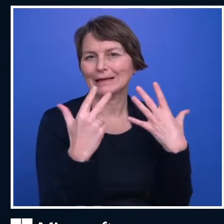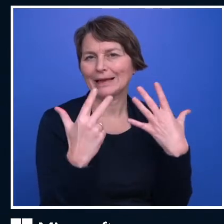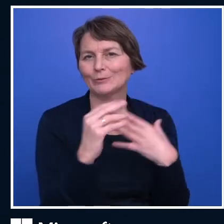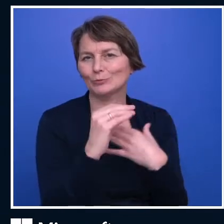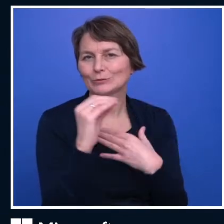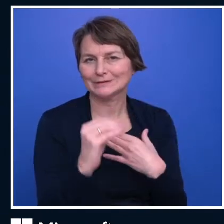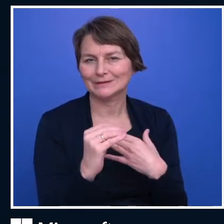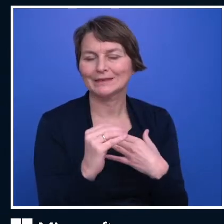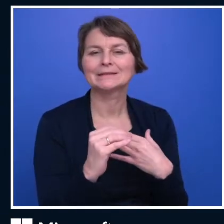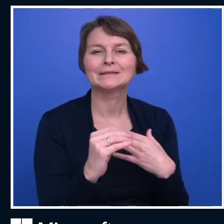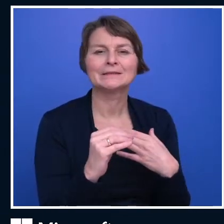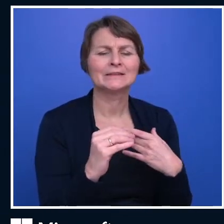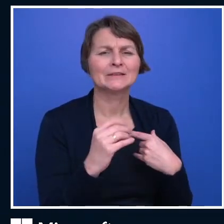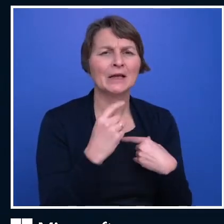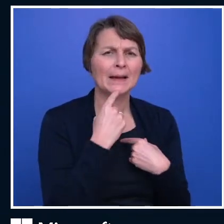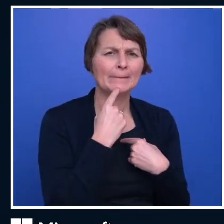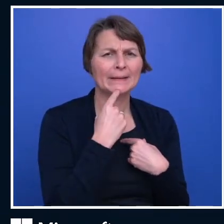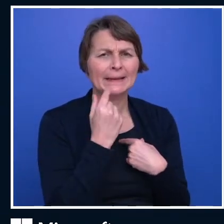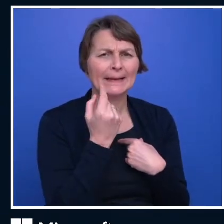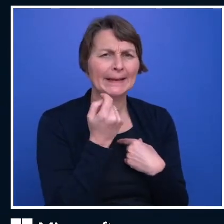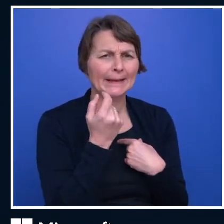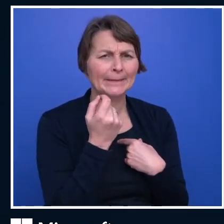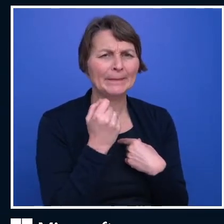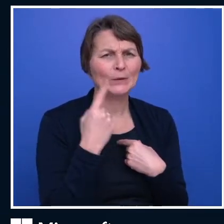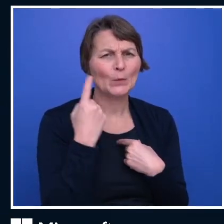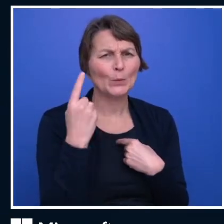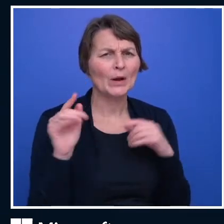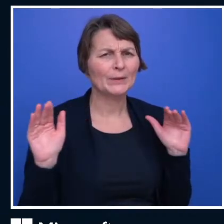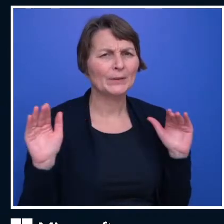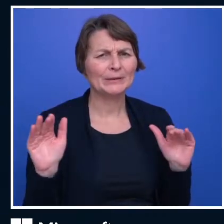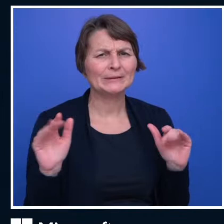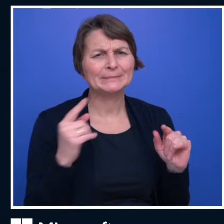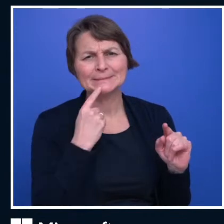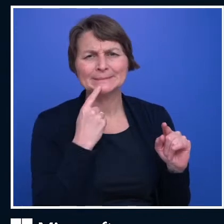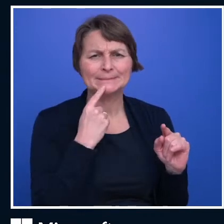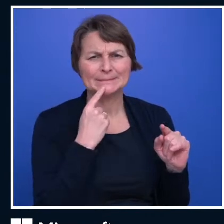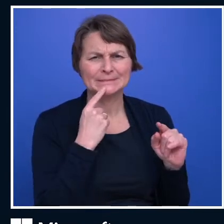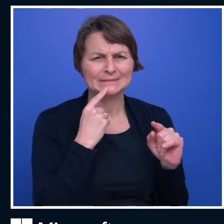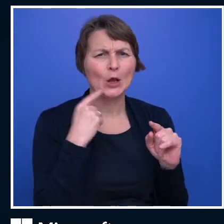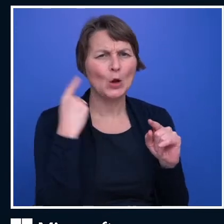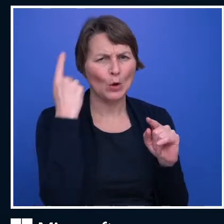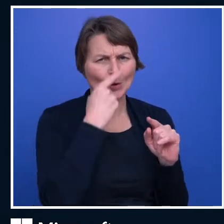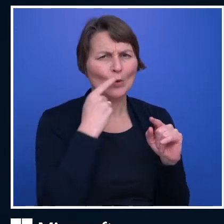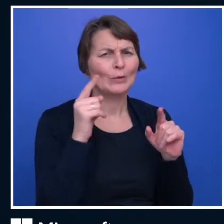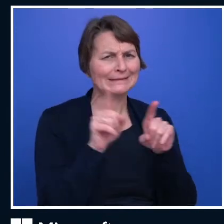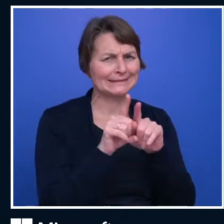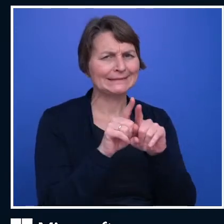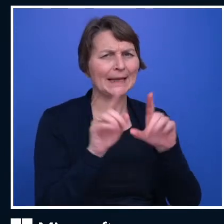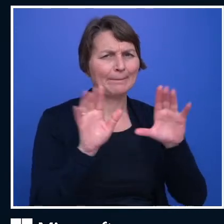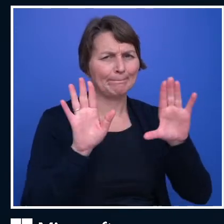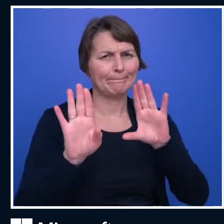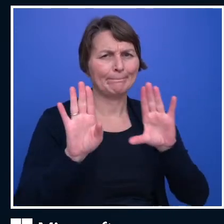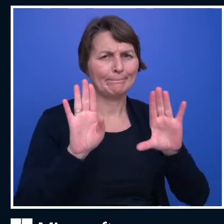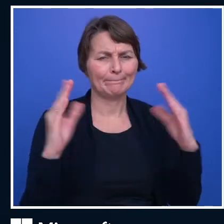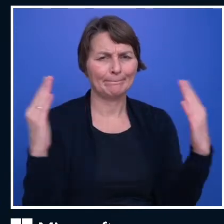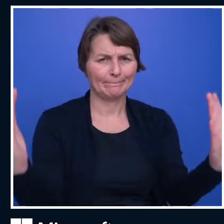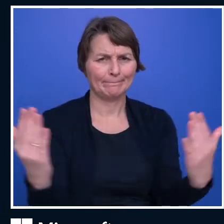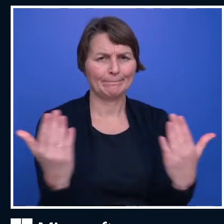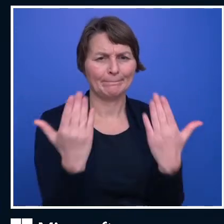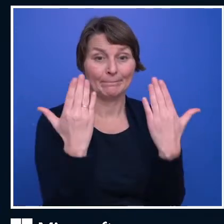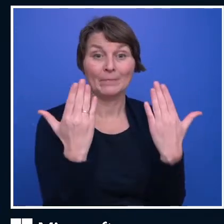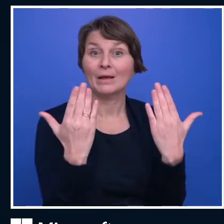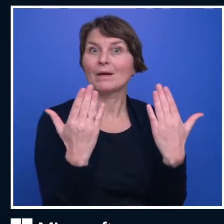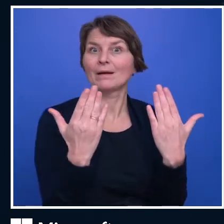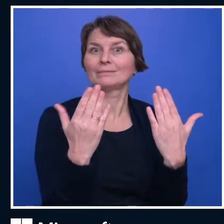little concerned about our calliope and annas because they're the most similar hummingbirds of this batch. But the calliope is coming back 100%